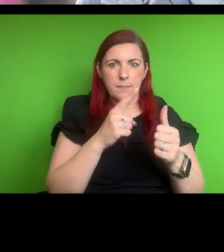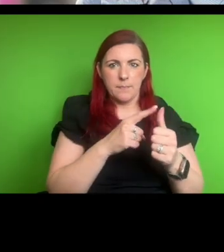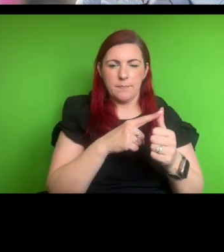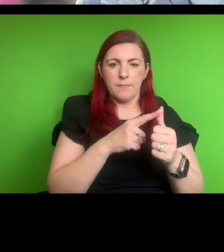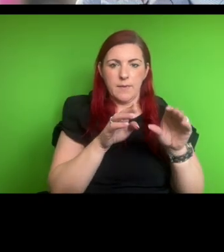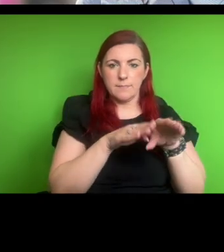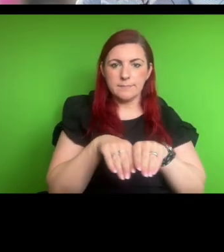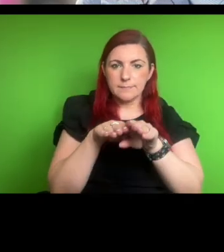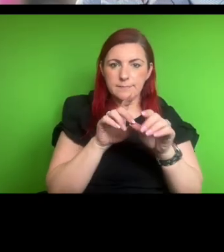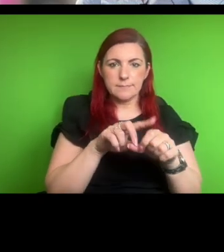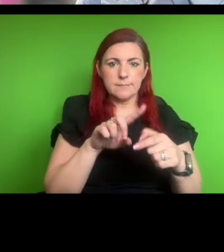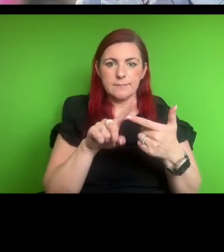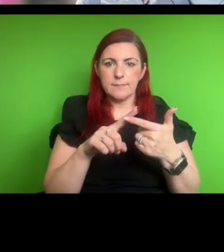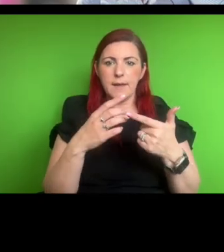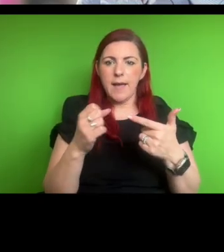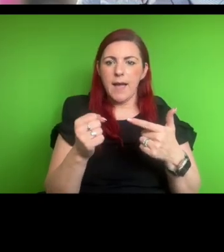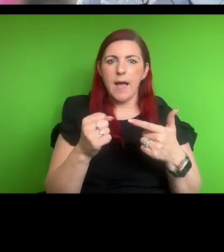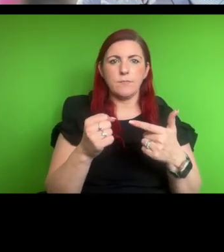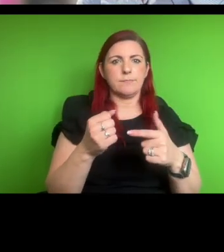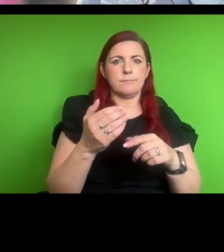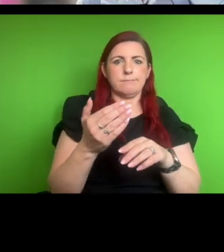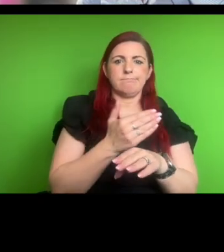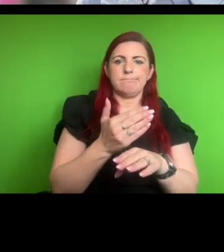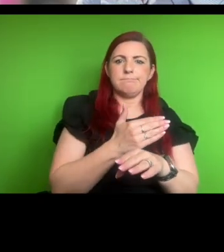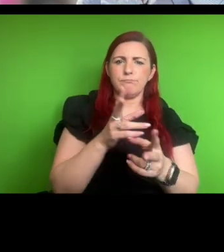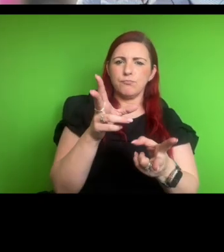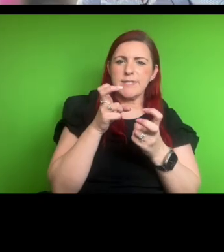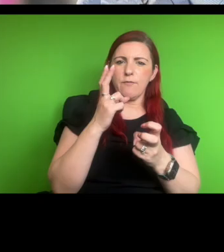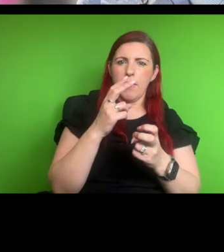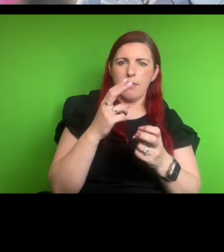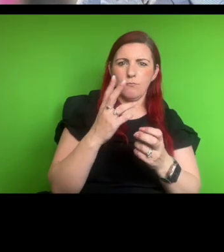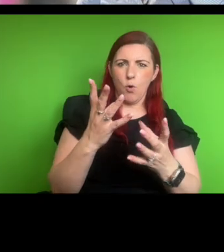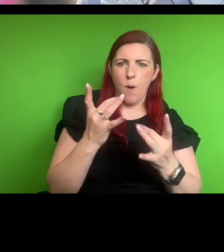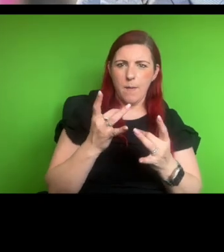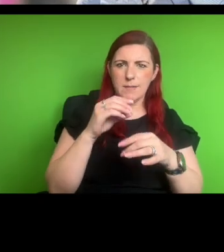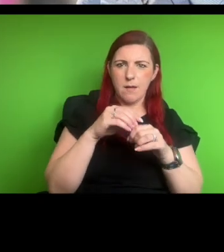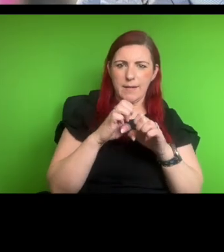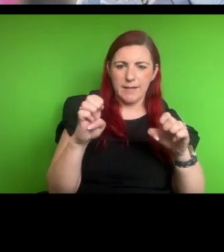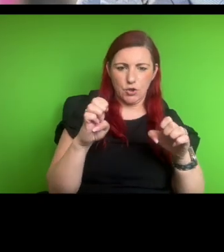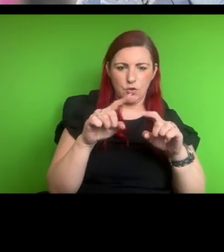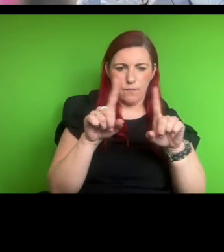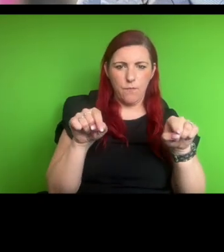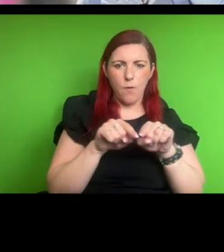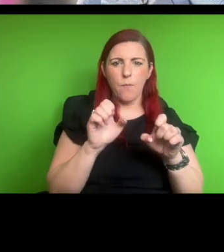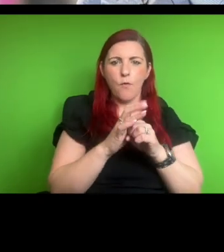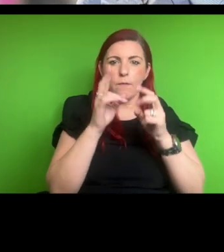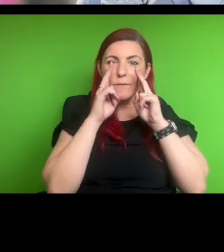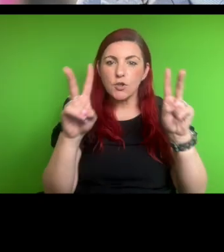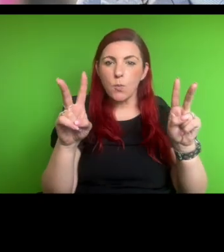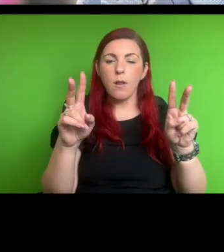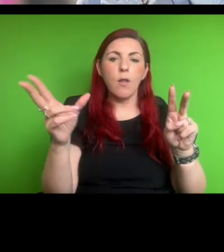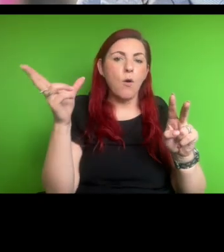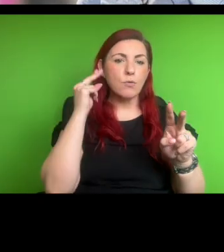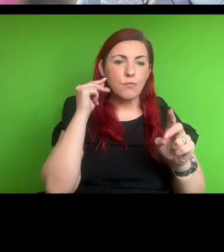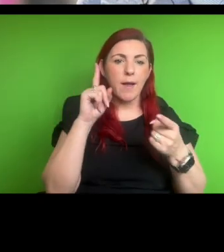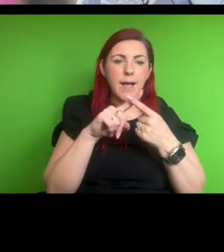perceivable requirements on each form of visual, auditory, and tactile, and it contains understandable